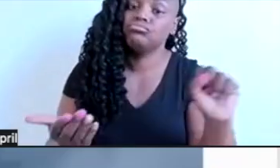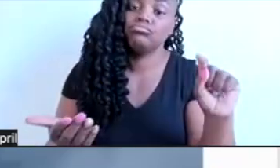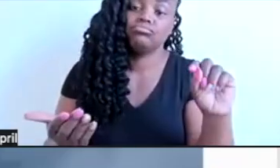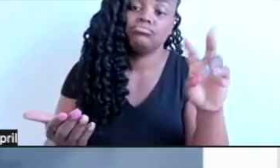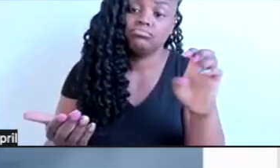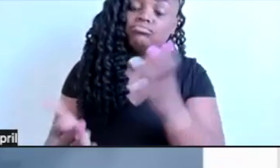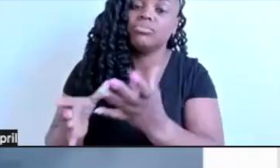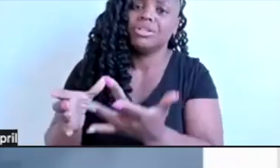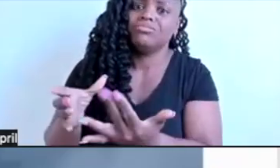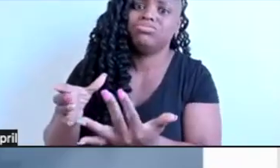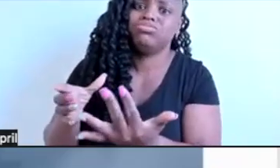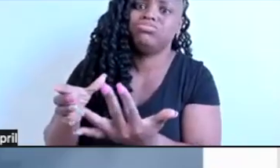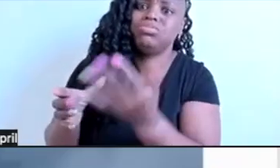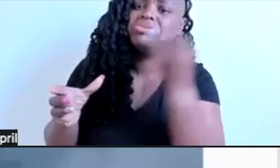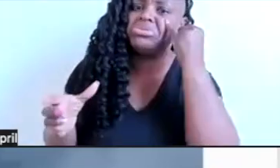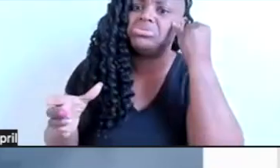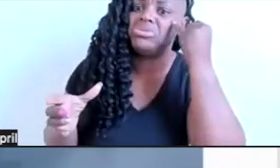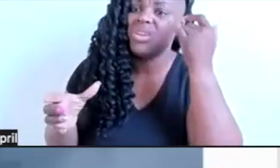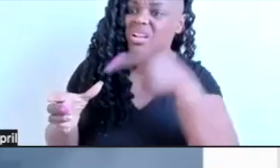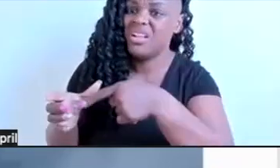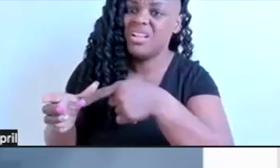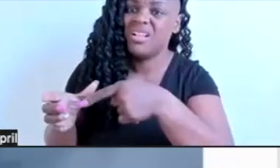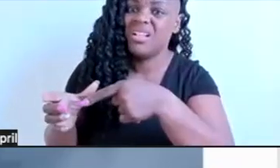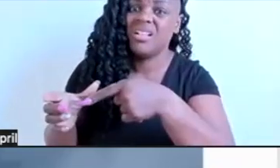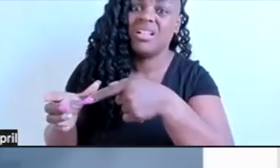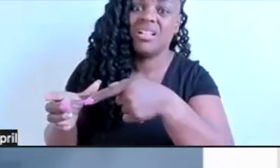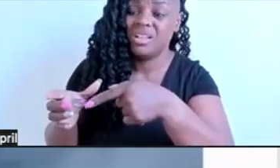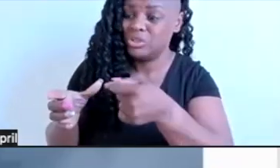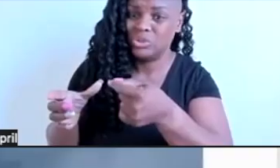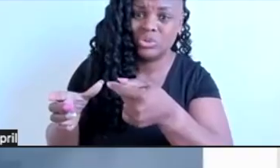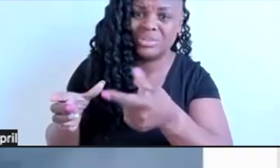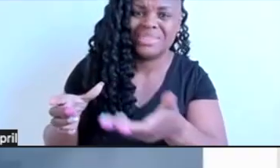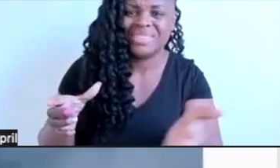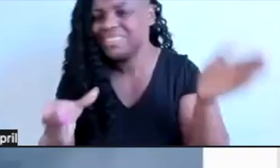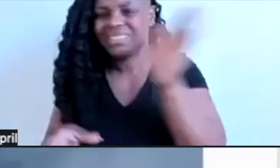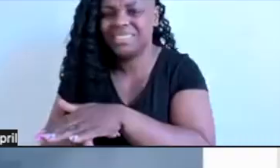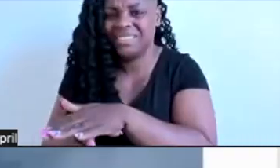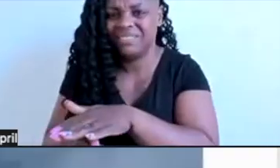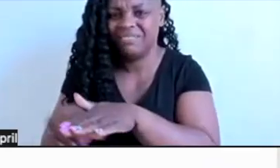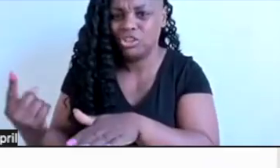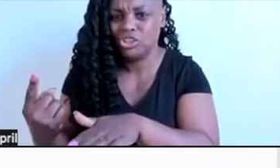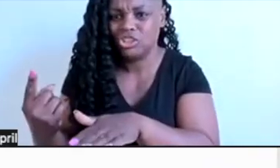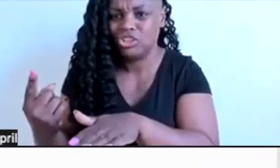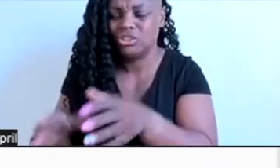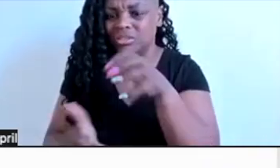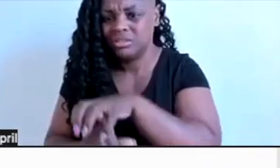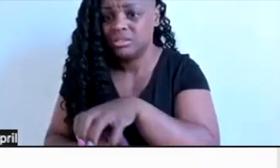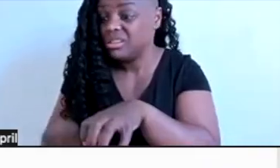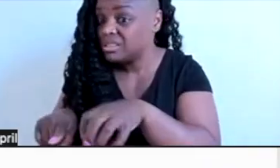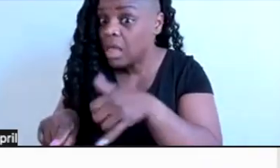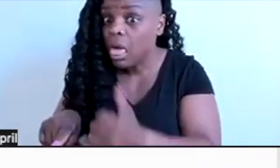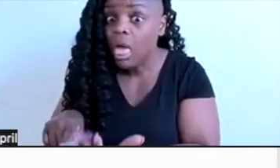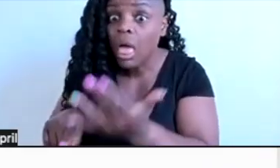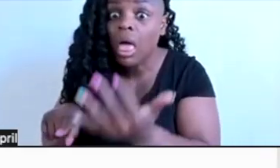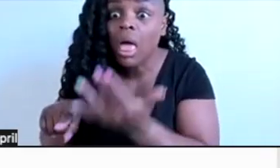extinguisher, which is obviously very messy. If that doesn't work, use the extinguisher. If you suspect